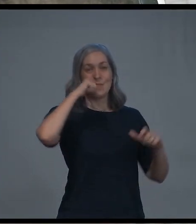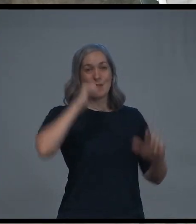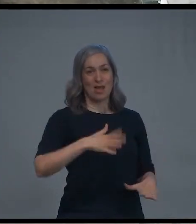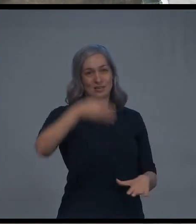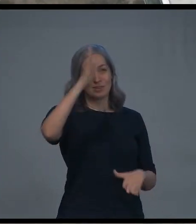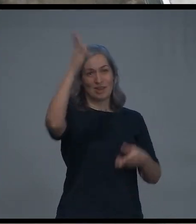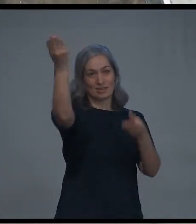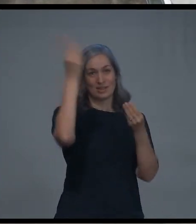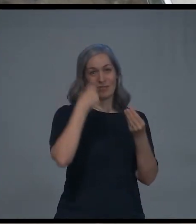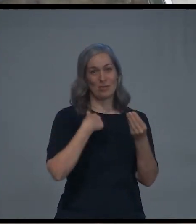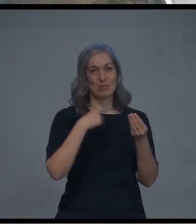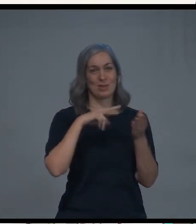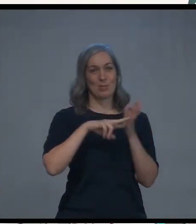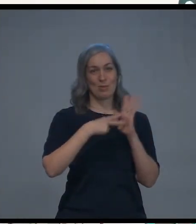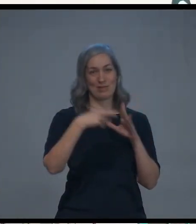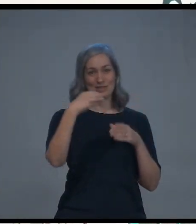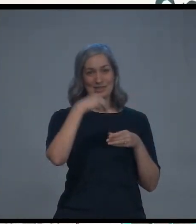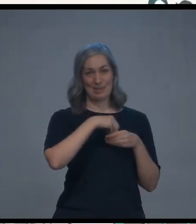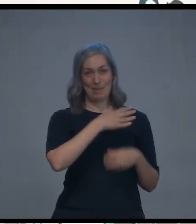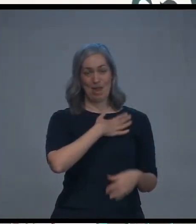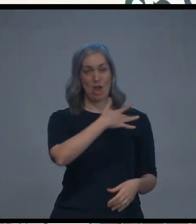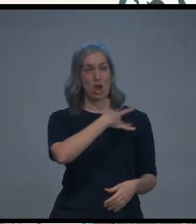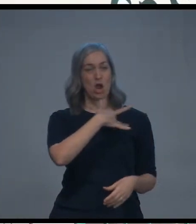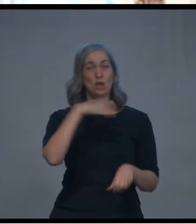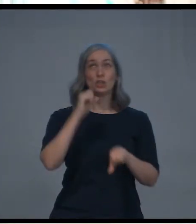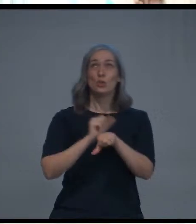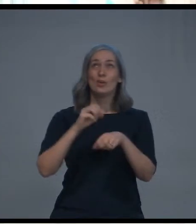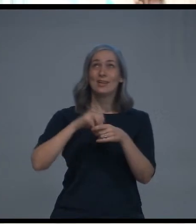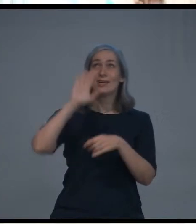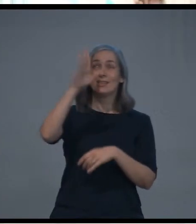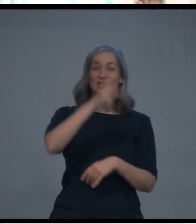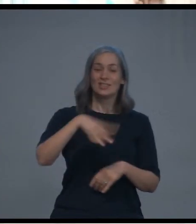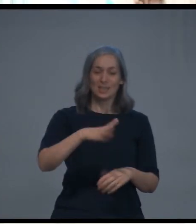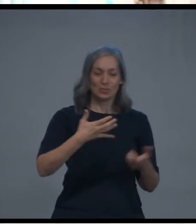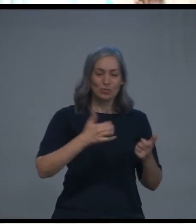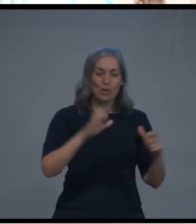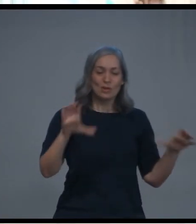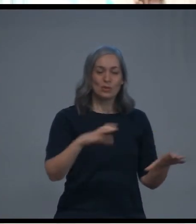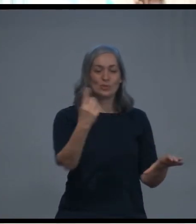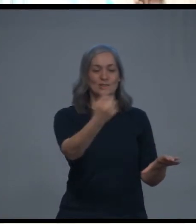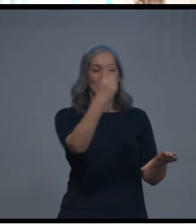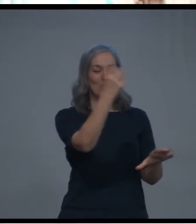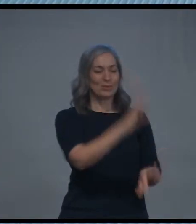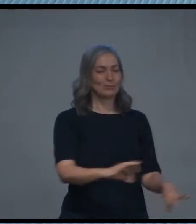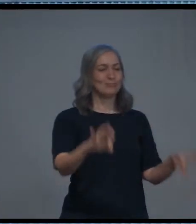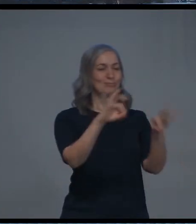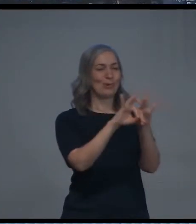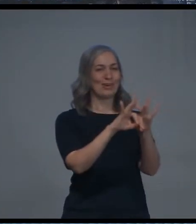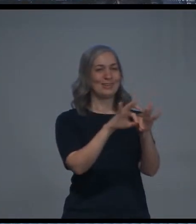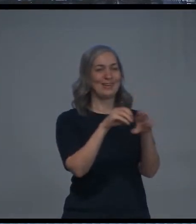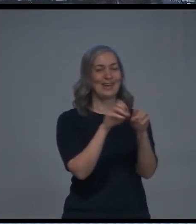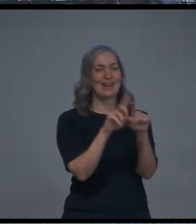my heart to continue to work in His kingdom and try to do something significant in a different way.